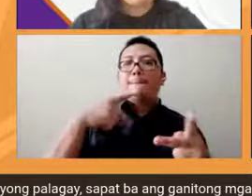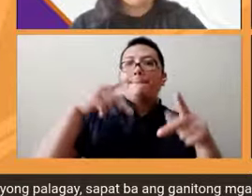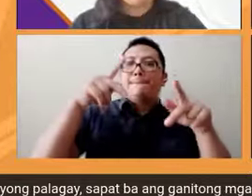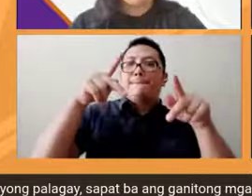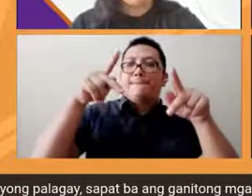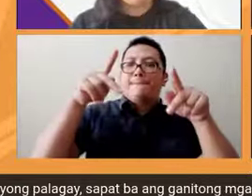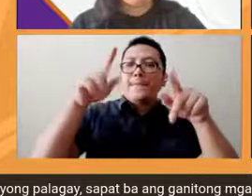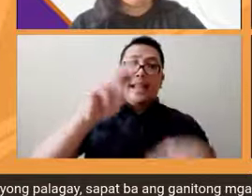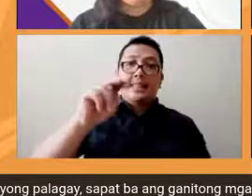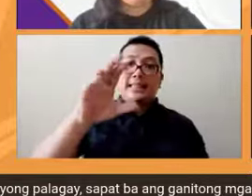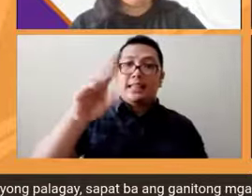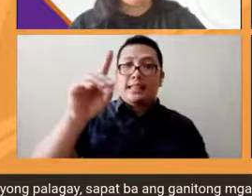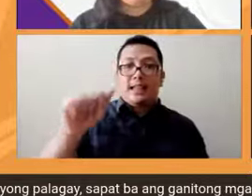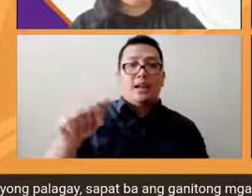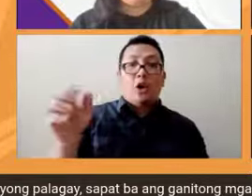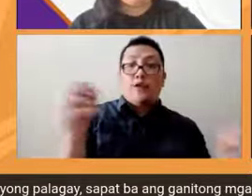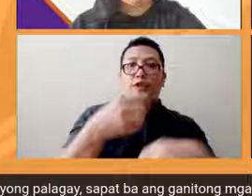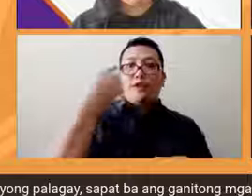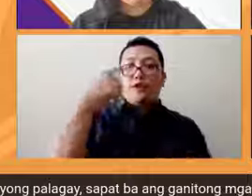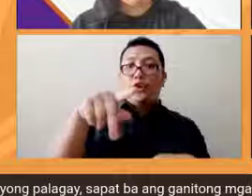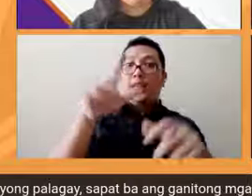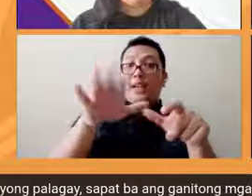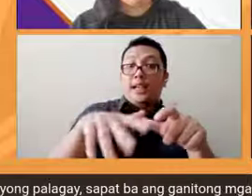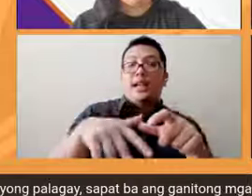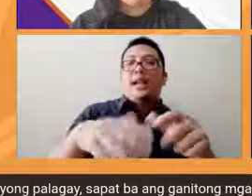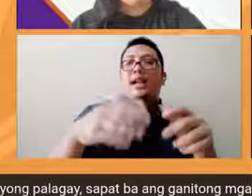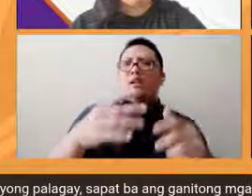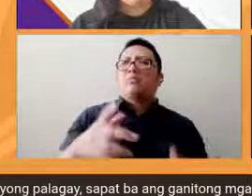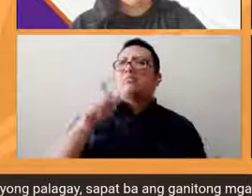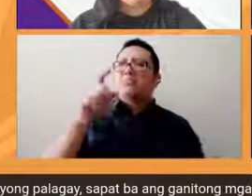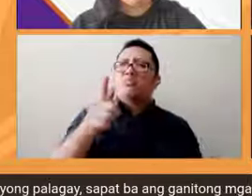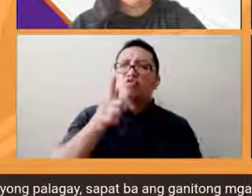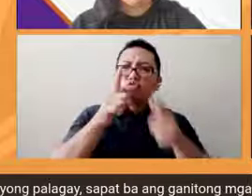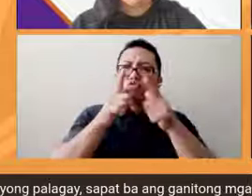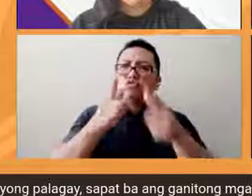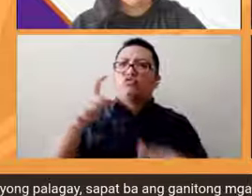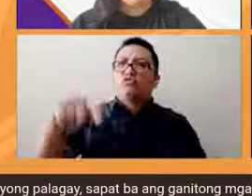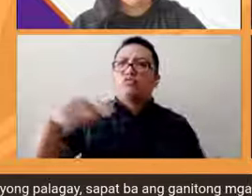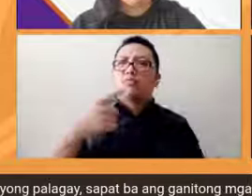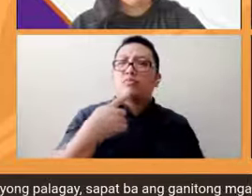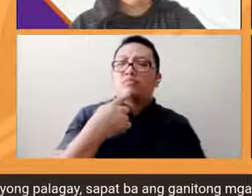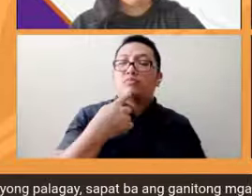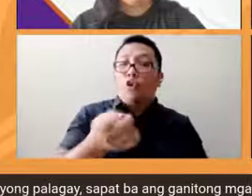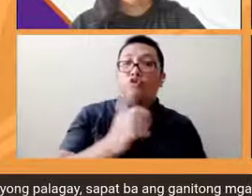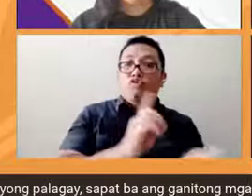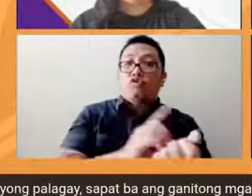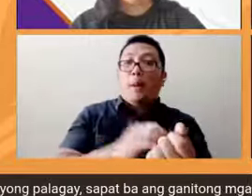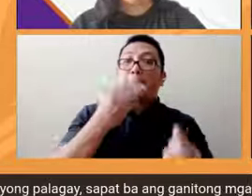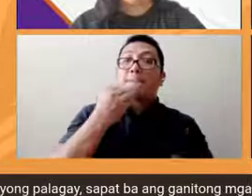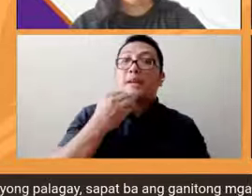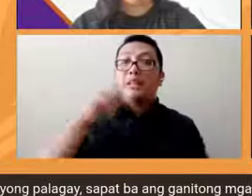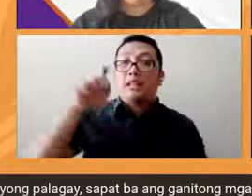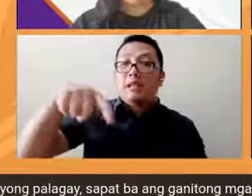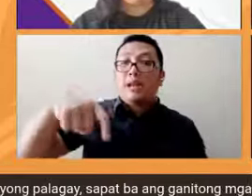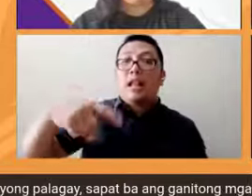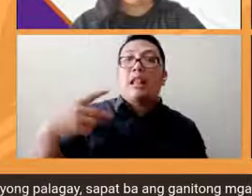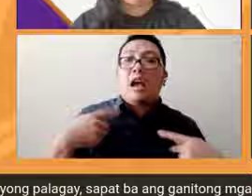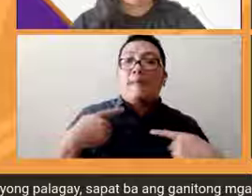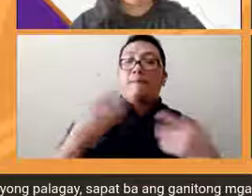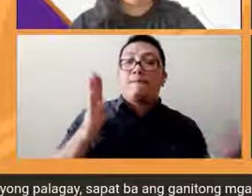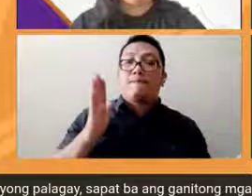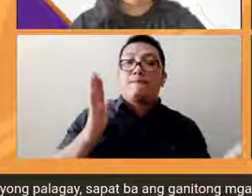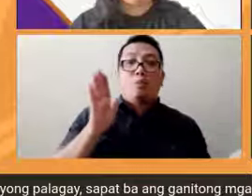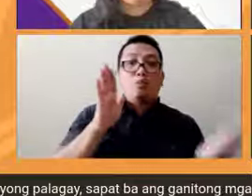office so mukhang kailangan sabi nga ni madab kanina ni doc kailangan may yung approach nito ay talagang